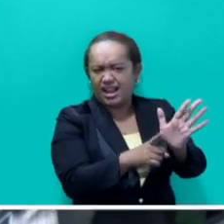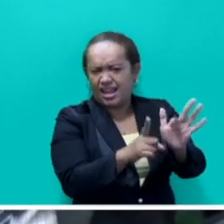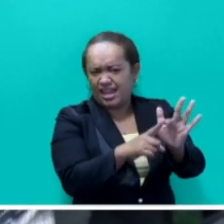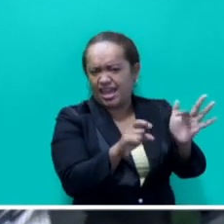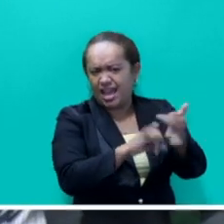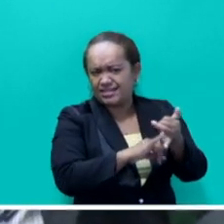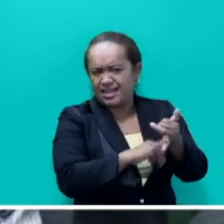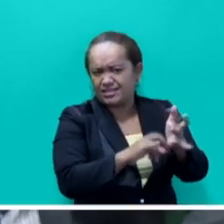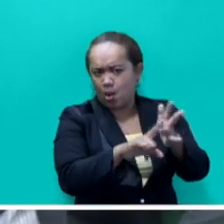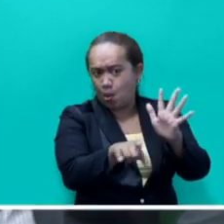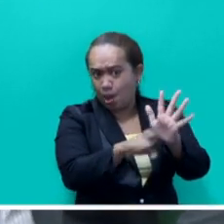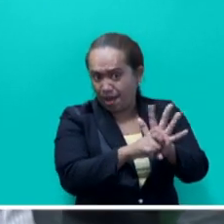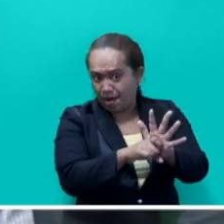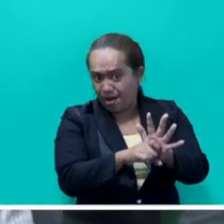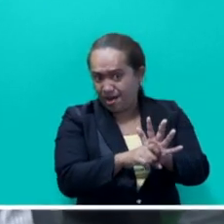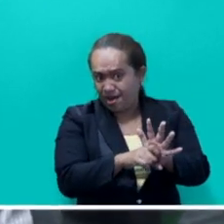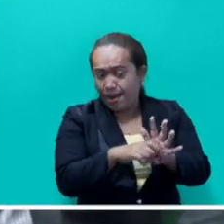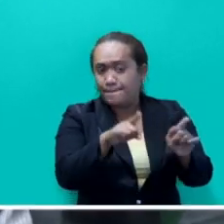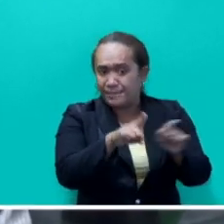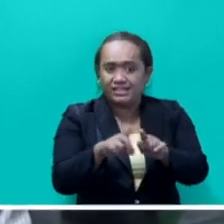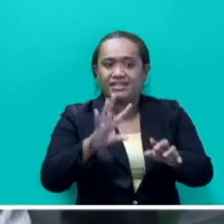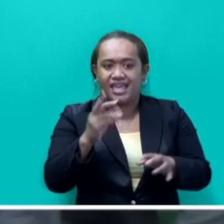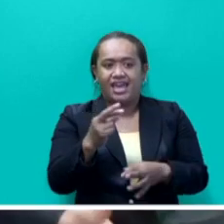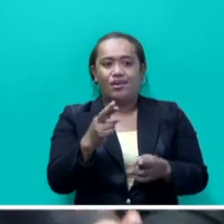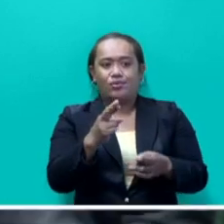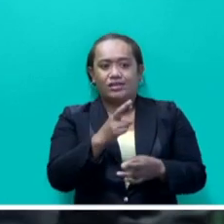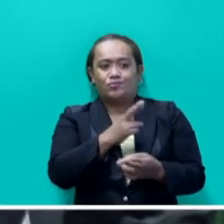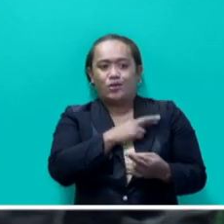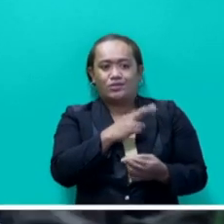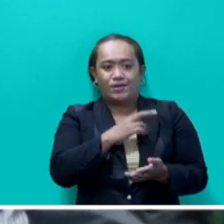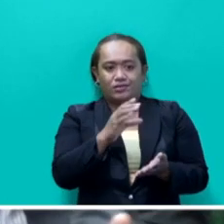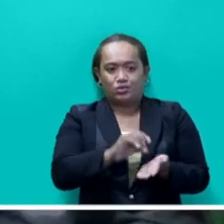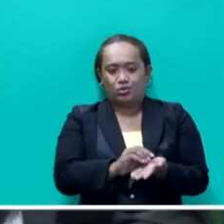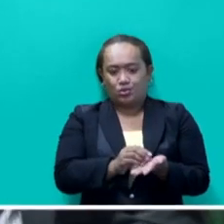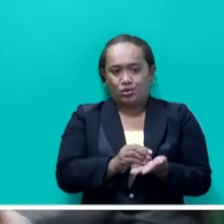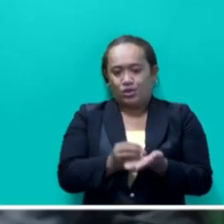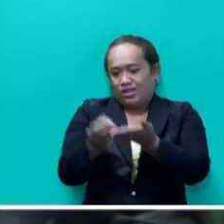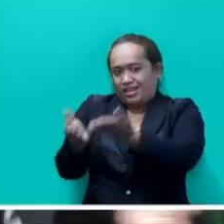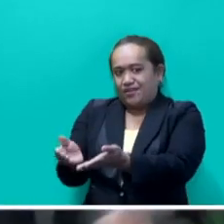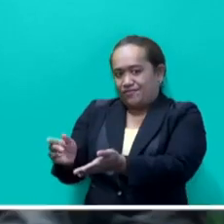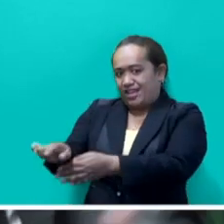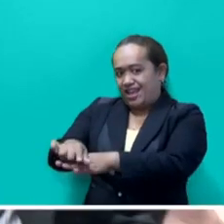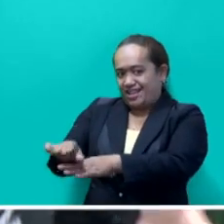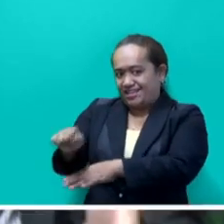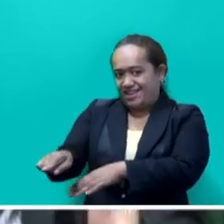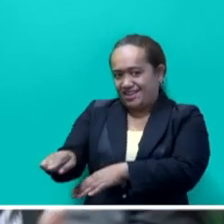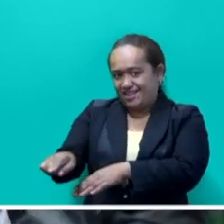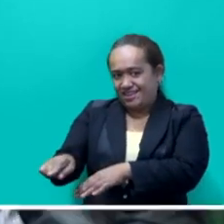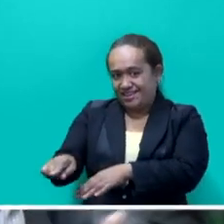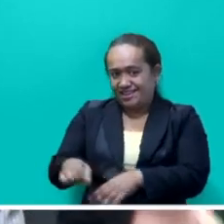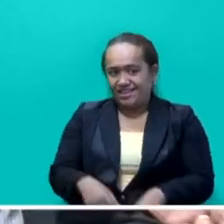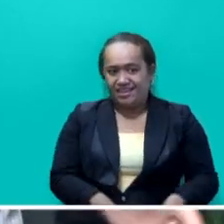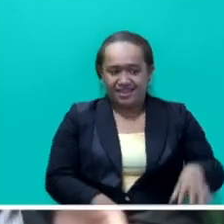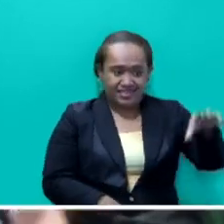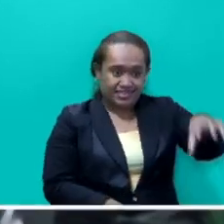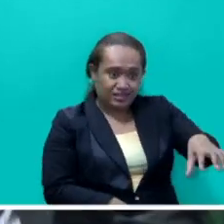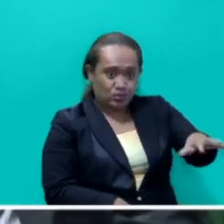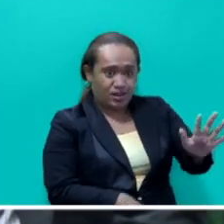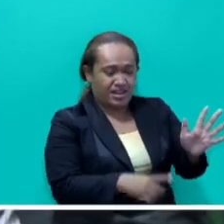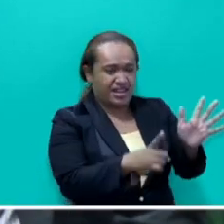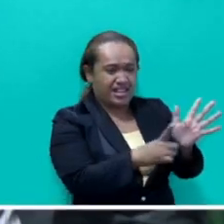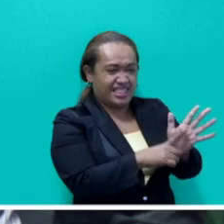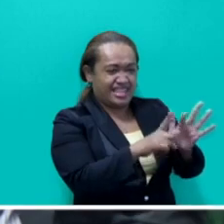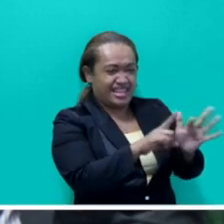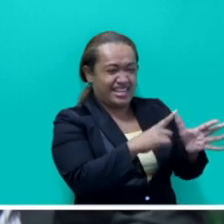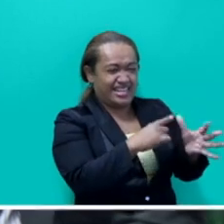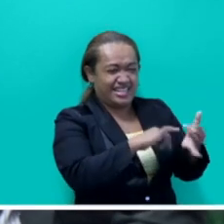Order. Mr. Speaker, sir, Yes, the problem is we have interpreted it, and then we